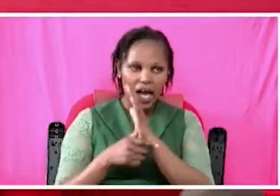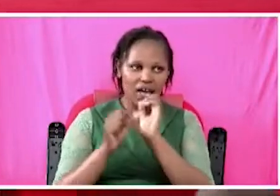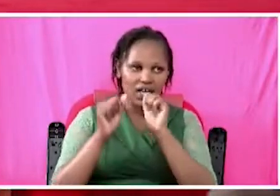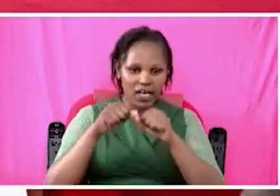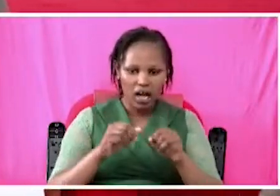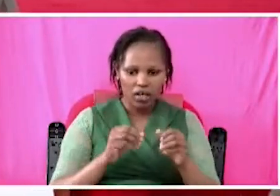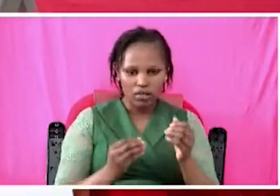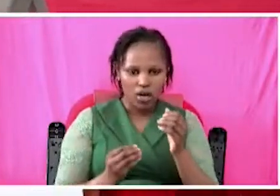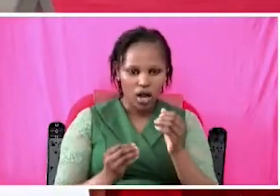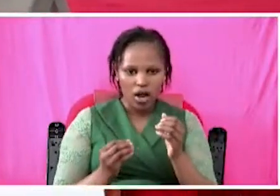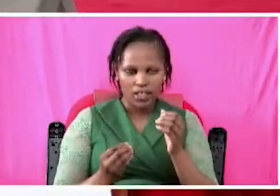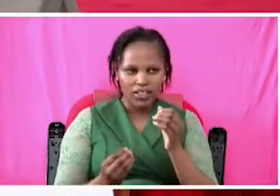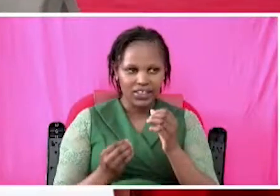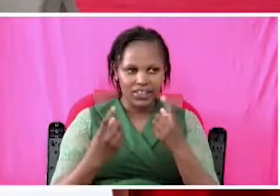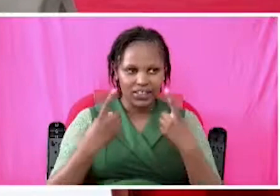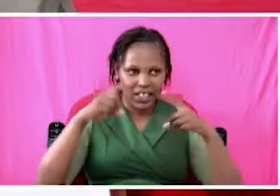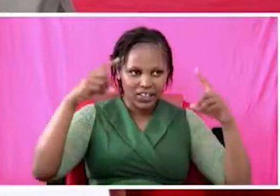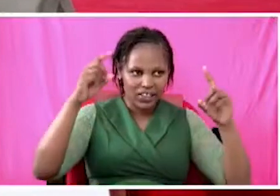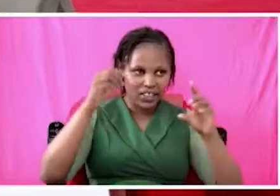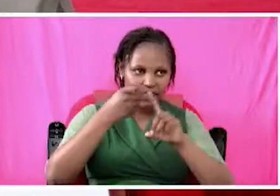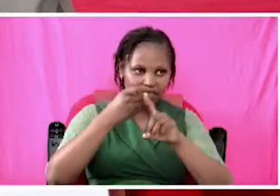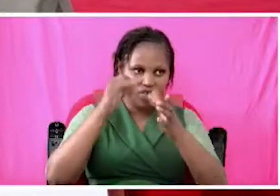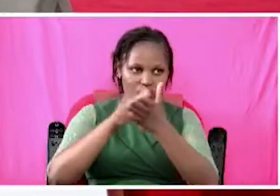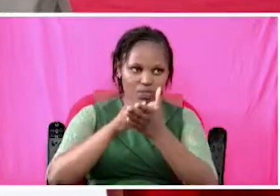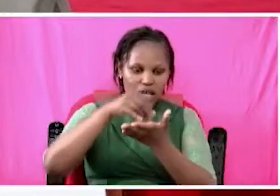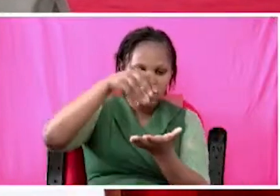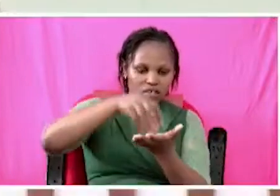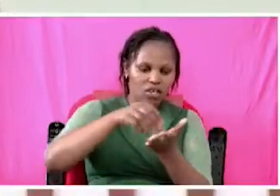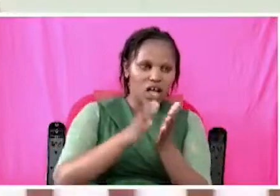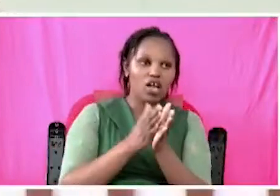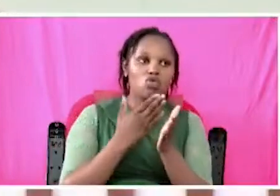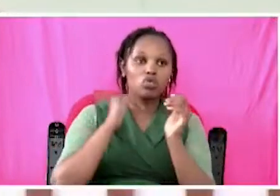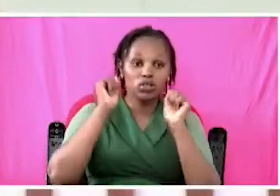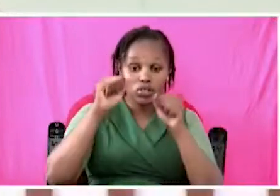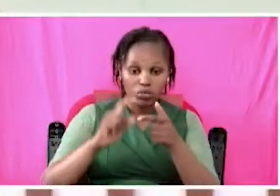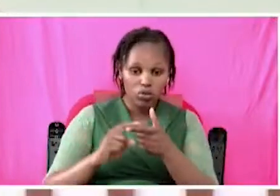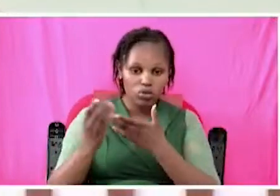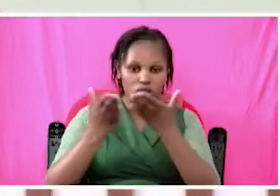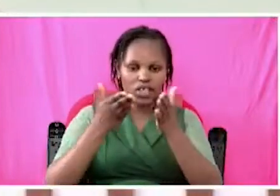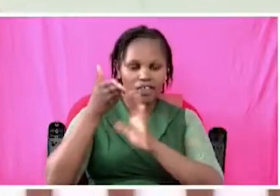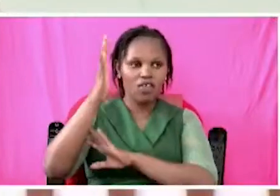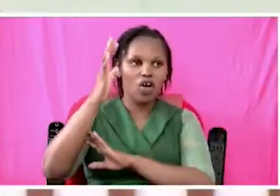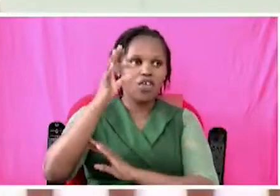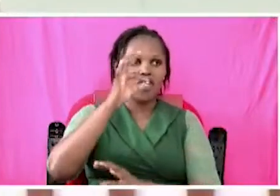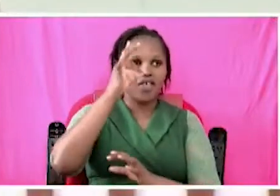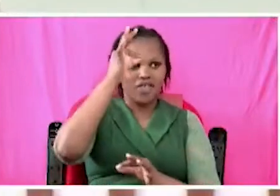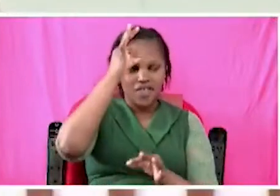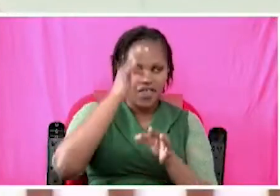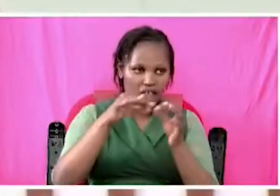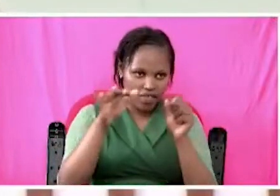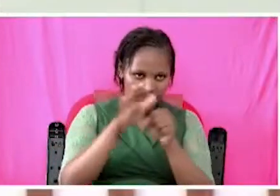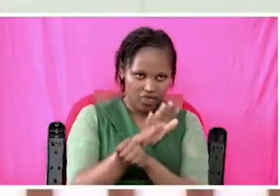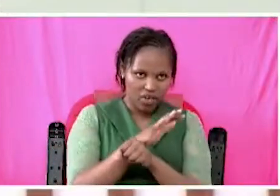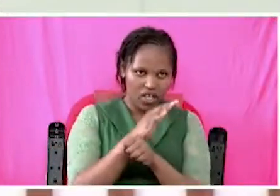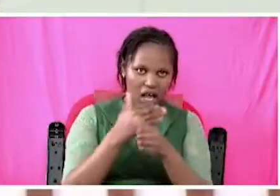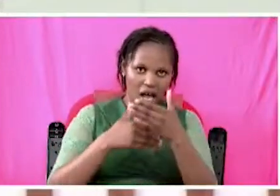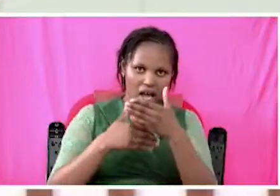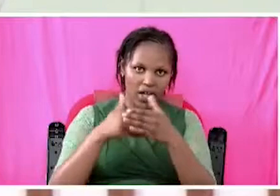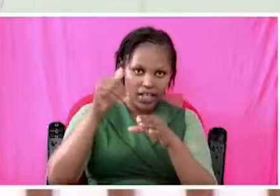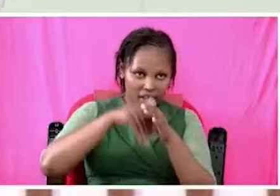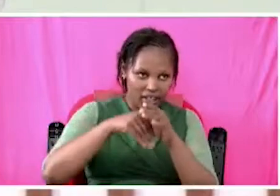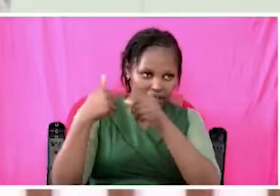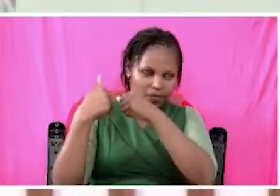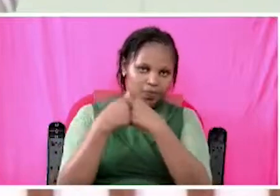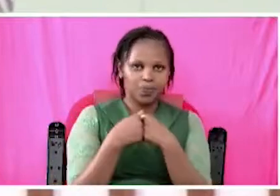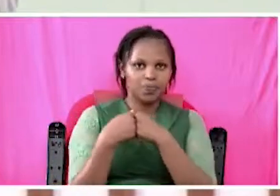situation, and he was able to serve God faithfully, even amidst challenges. Now,